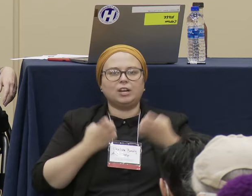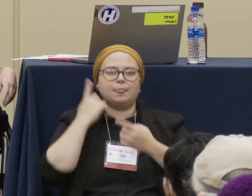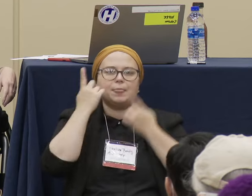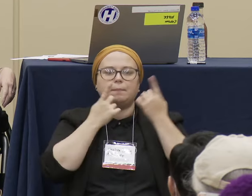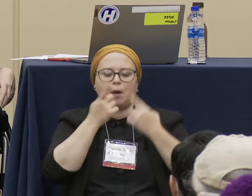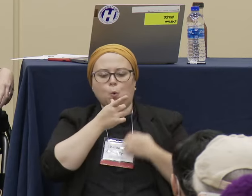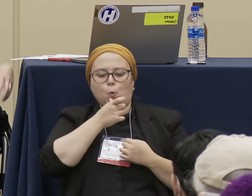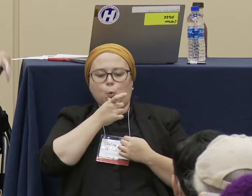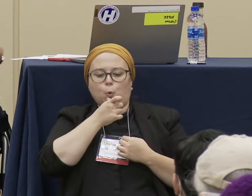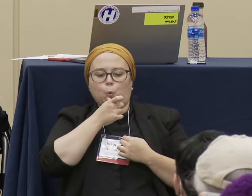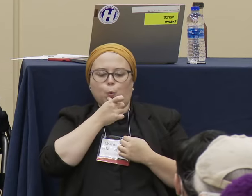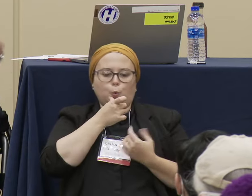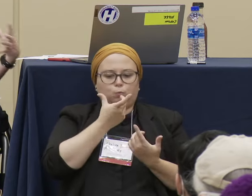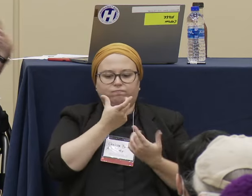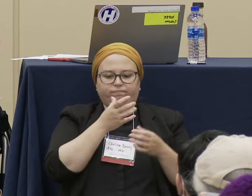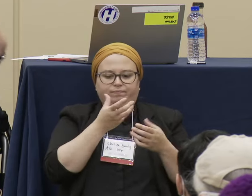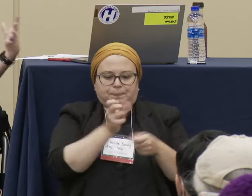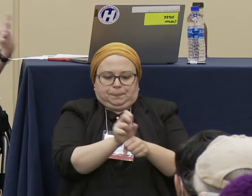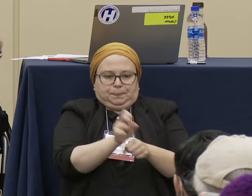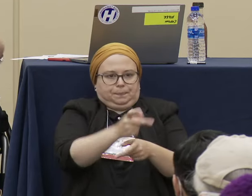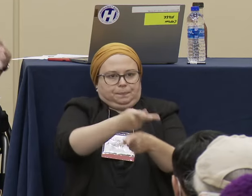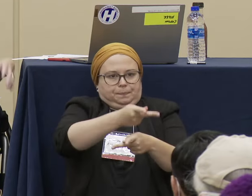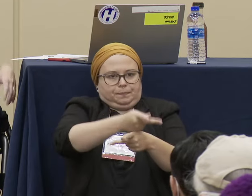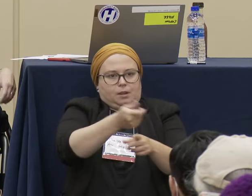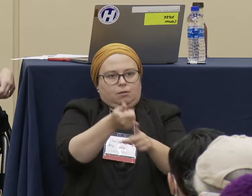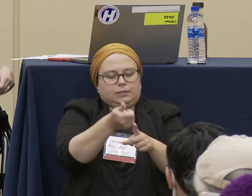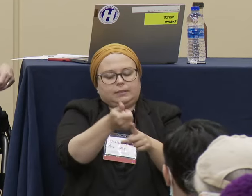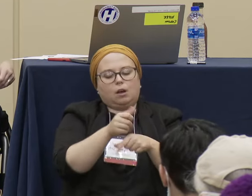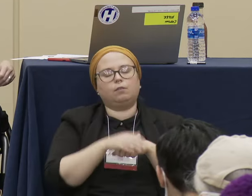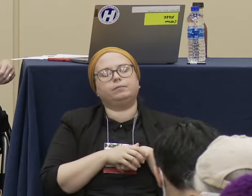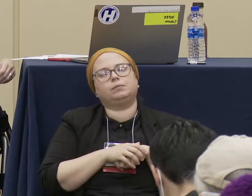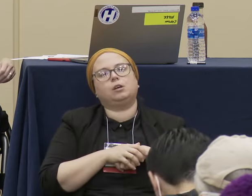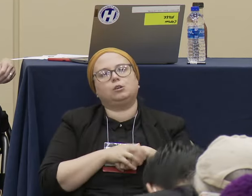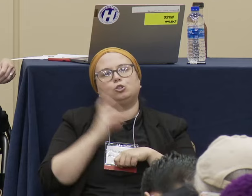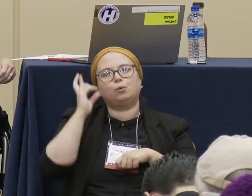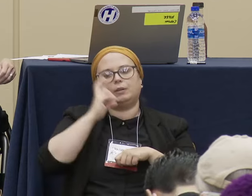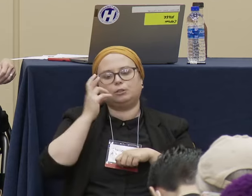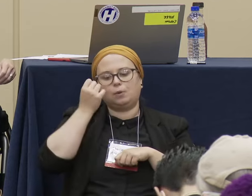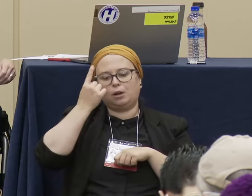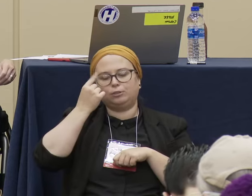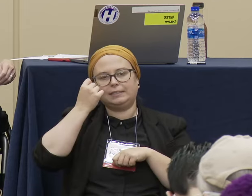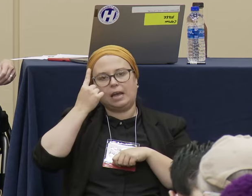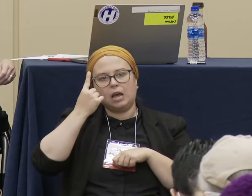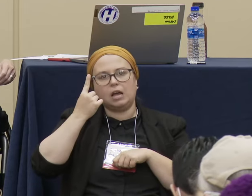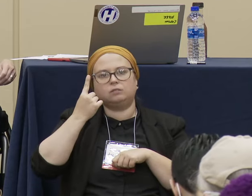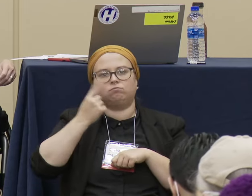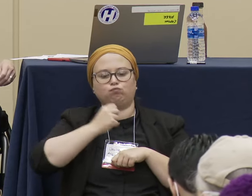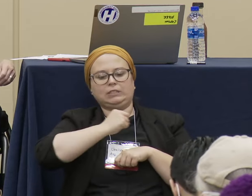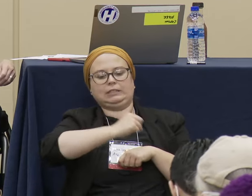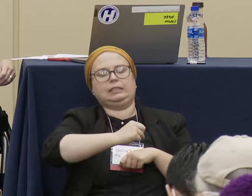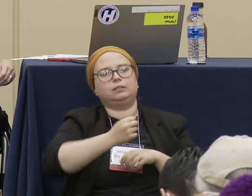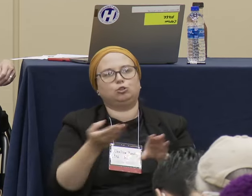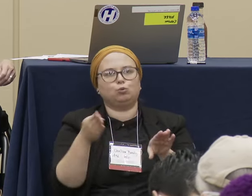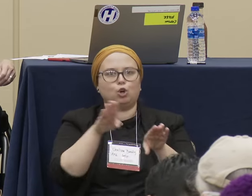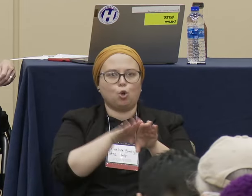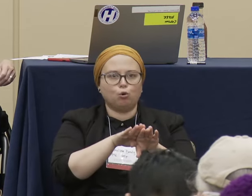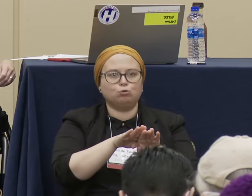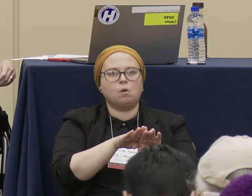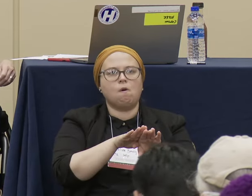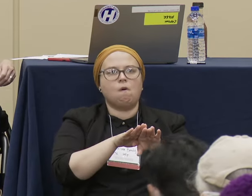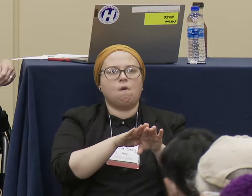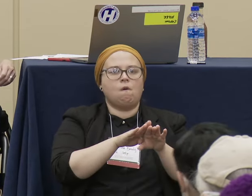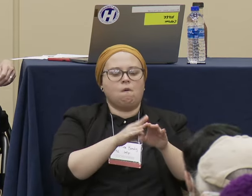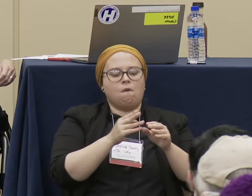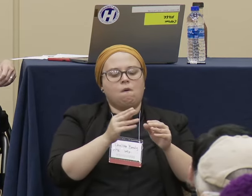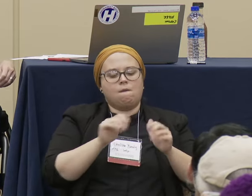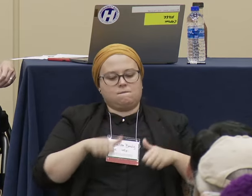the caring. So in order to understand the resistance to closure of carceral places, it's important to understand the